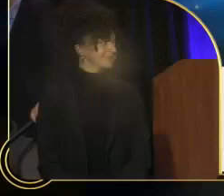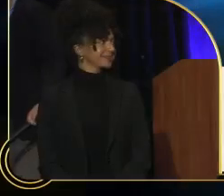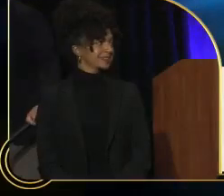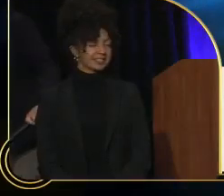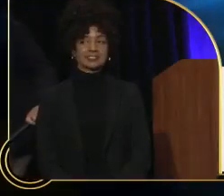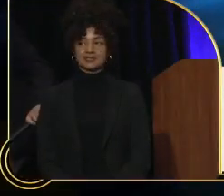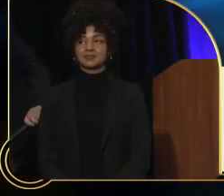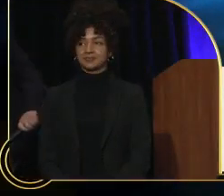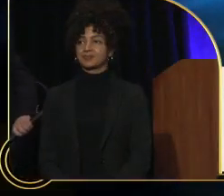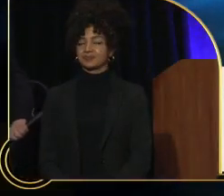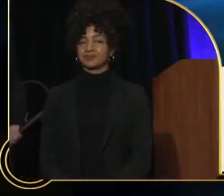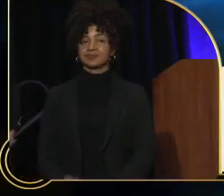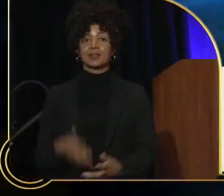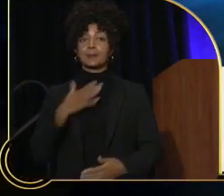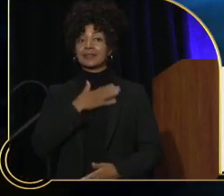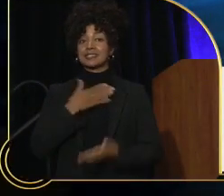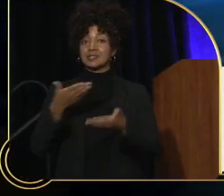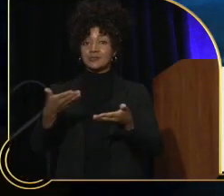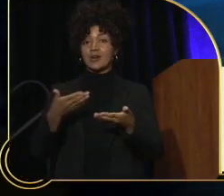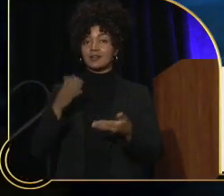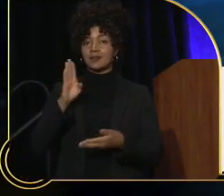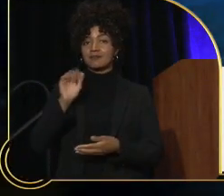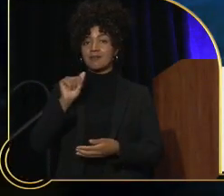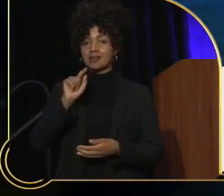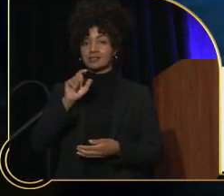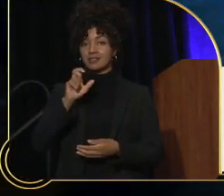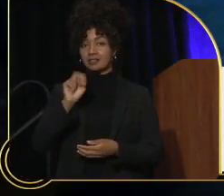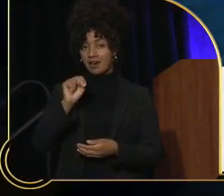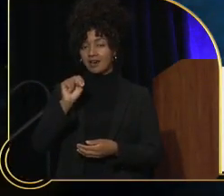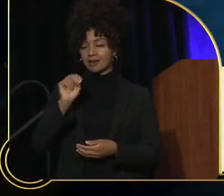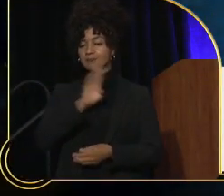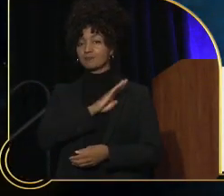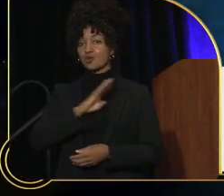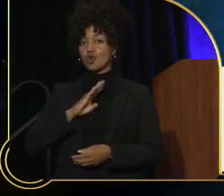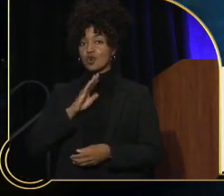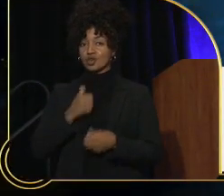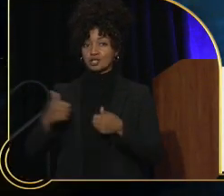Please welcome Bazelon Board Chair, Eve Hill.